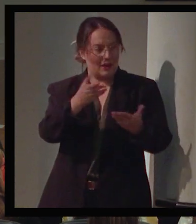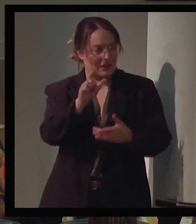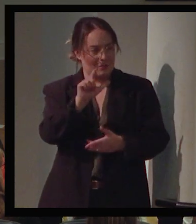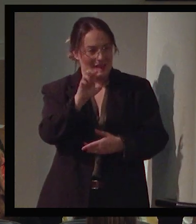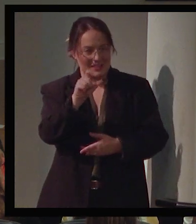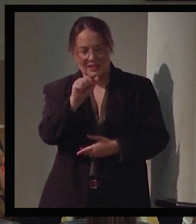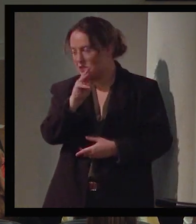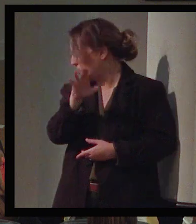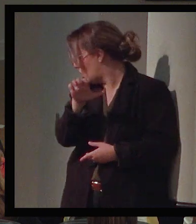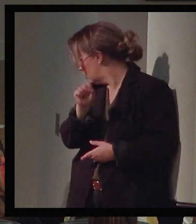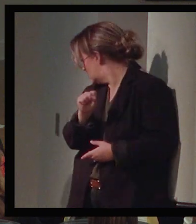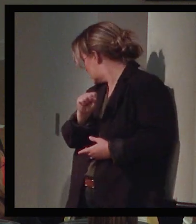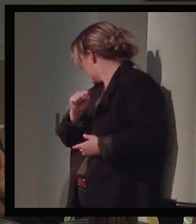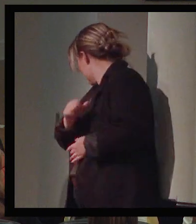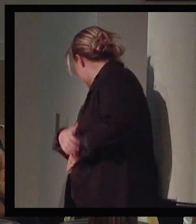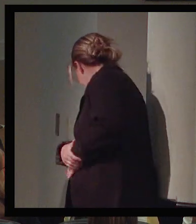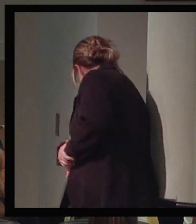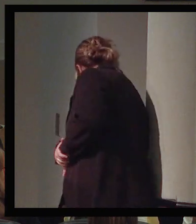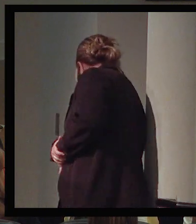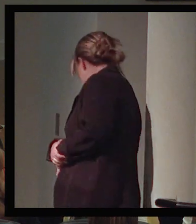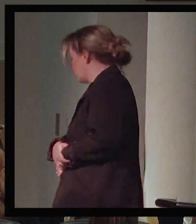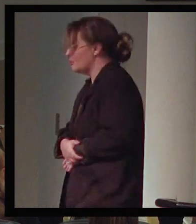Small.